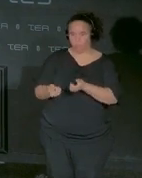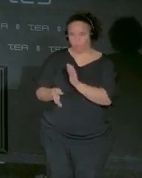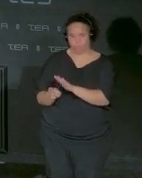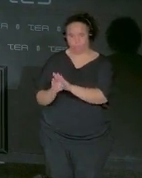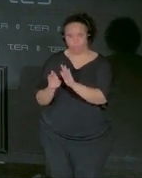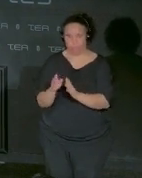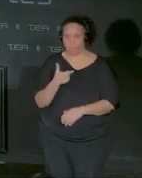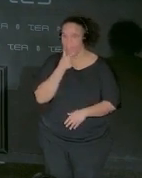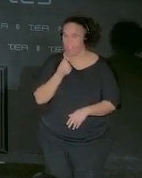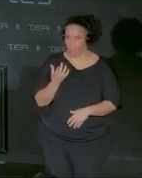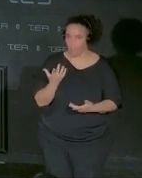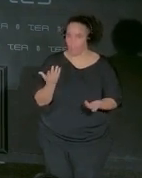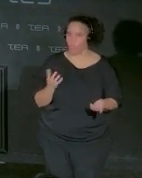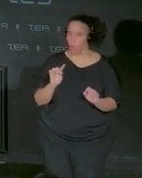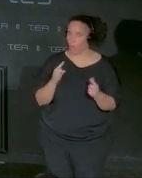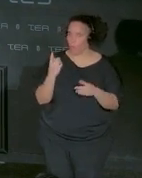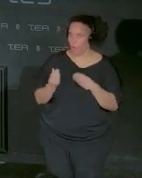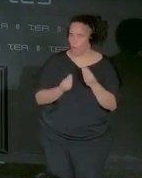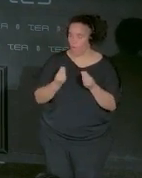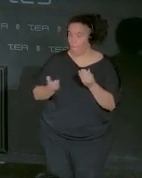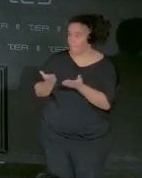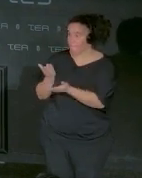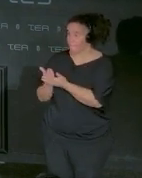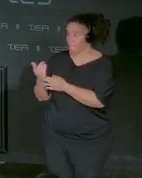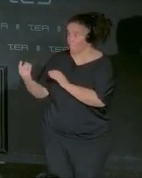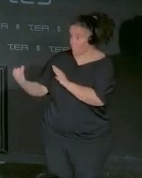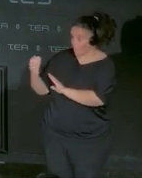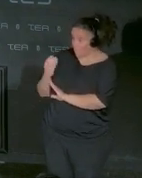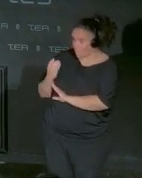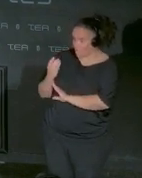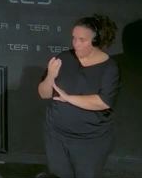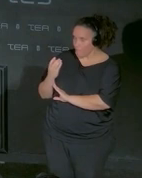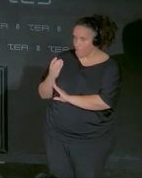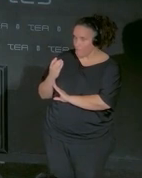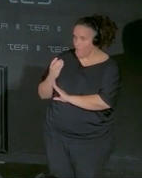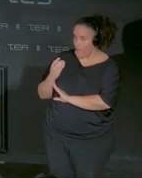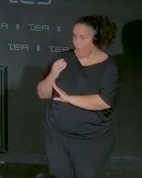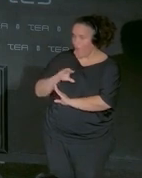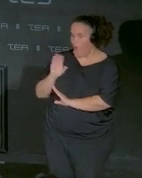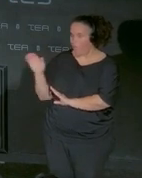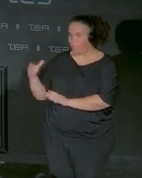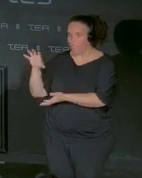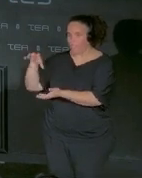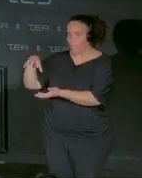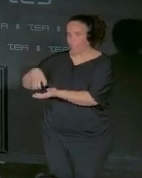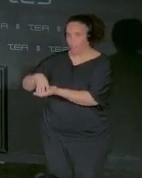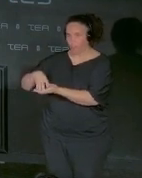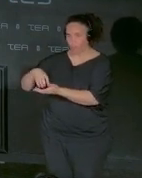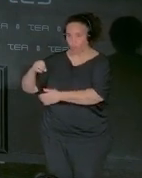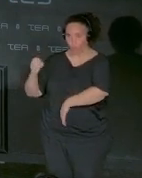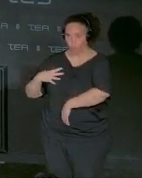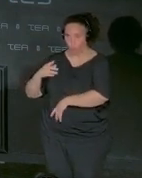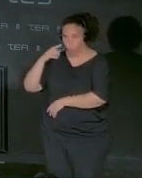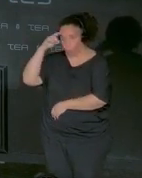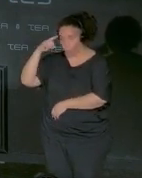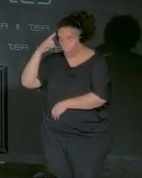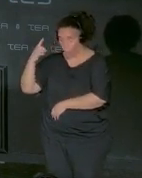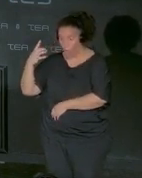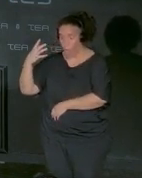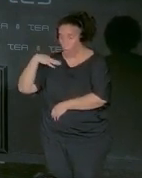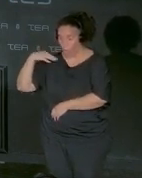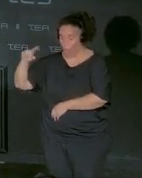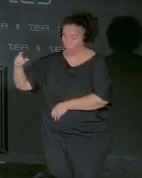to work together with you. We know we have a great game. We have some money. You have some money. Let's see what we can do together. And so the whole dynamic changes.